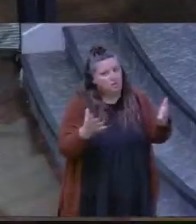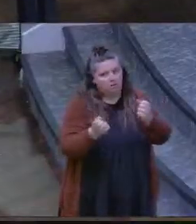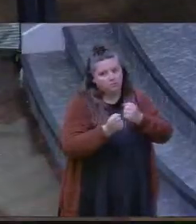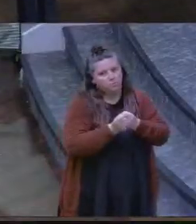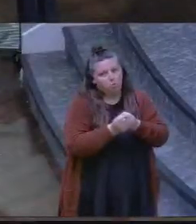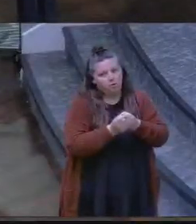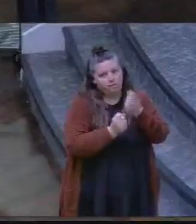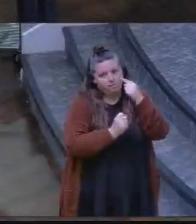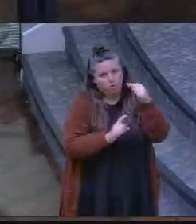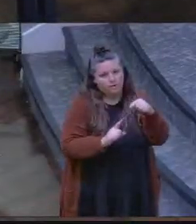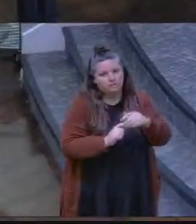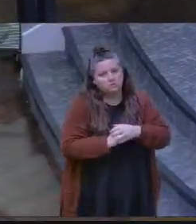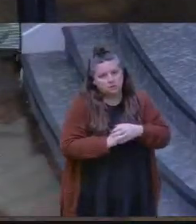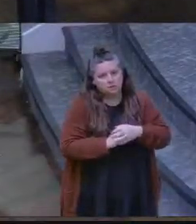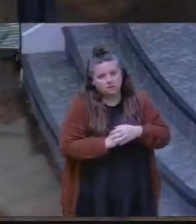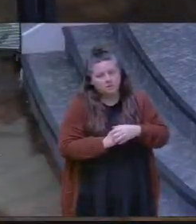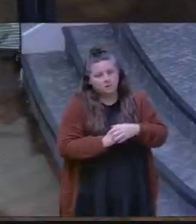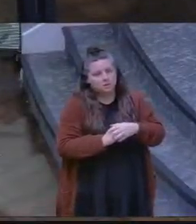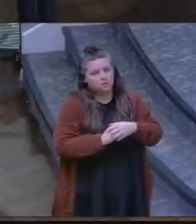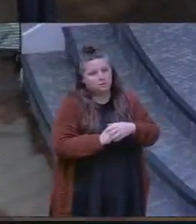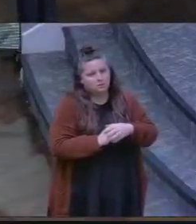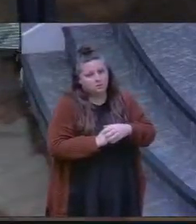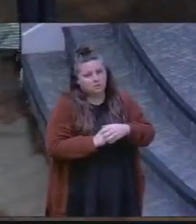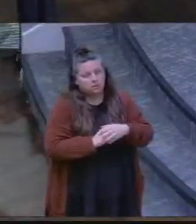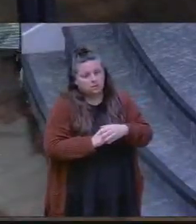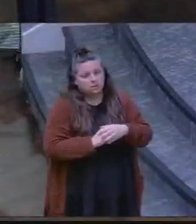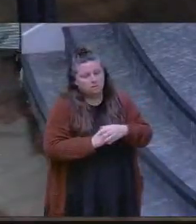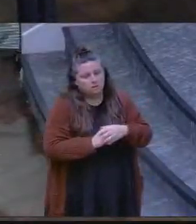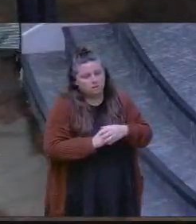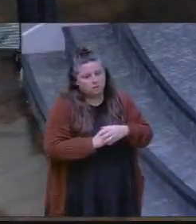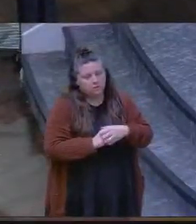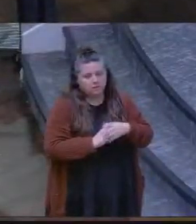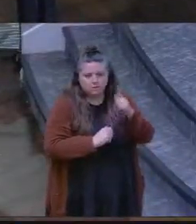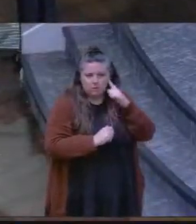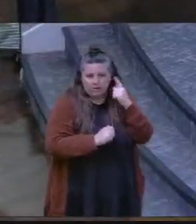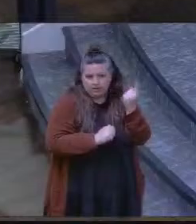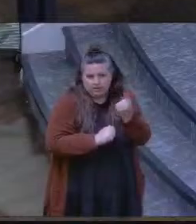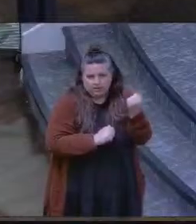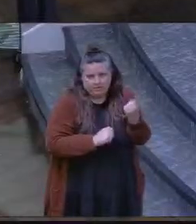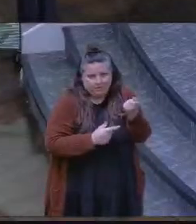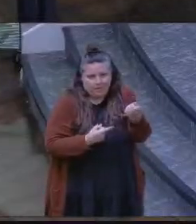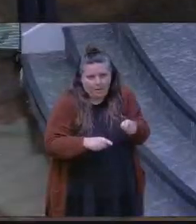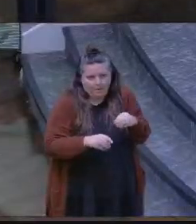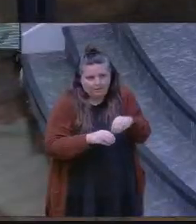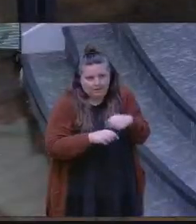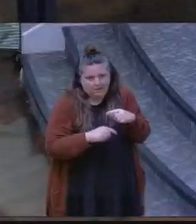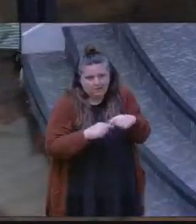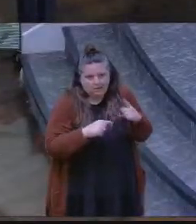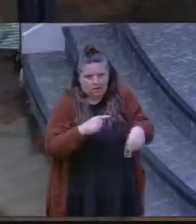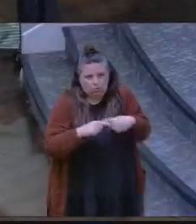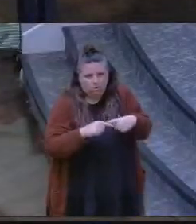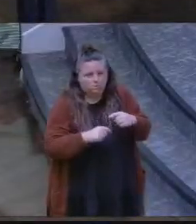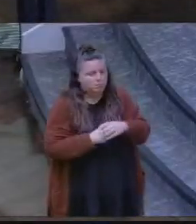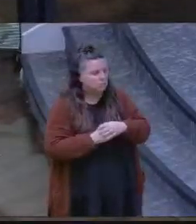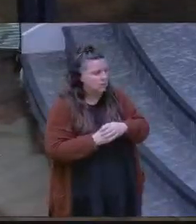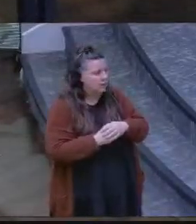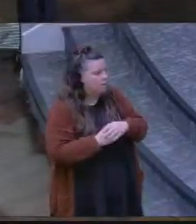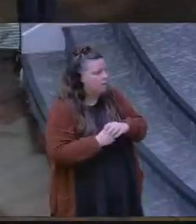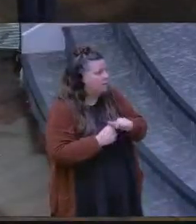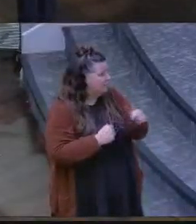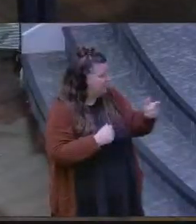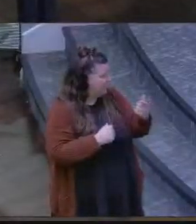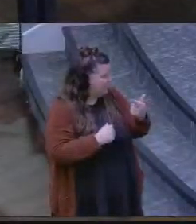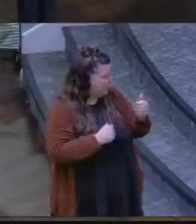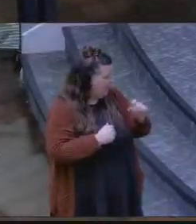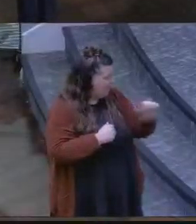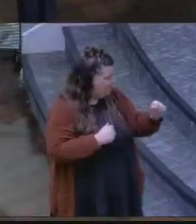I think it's something that's kind of running the cycle. Okay. And Dr. Gant, did you have a